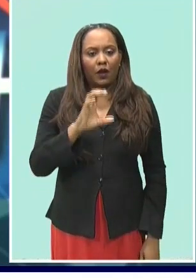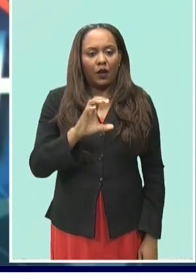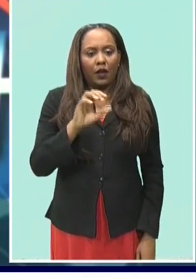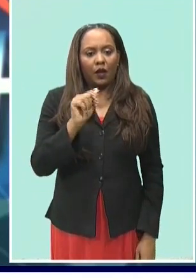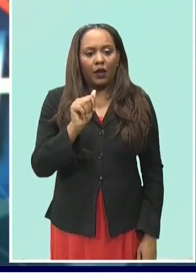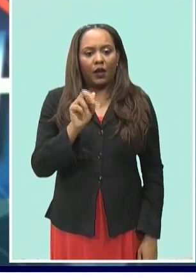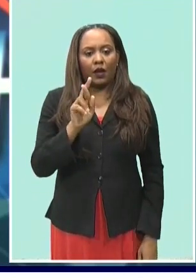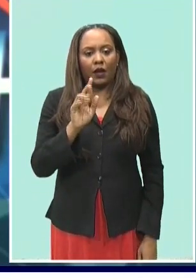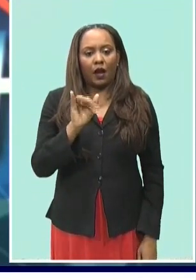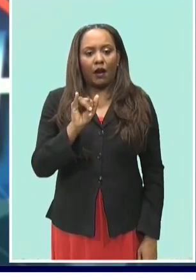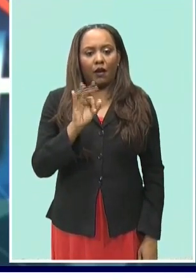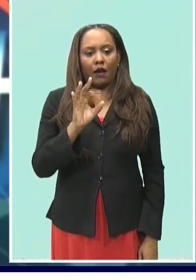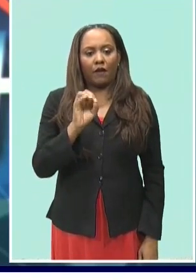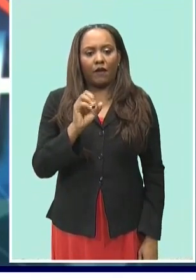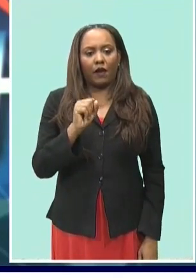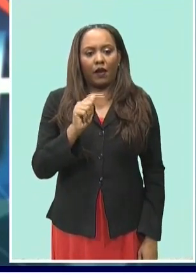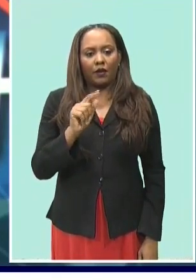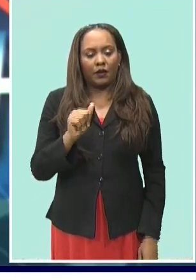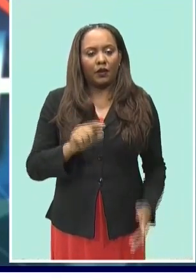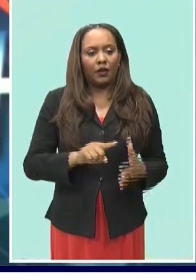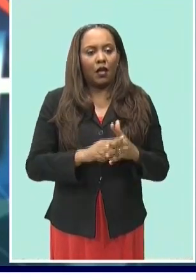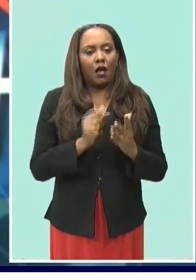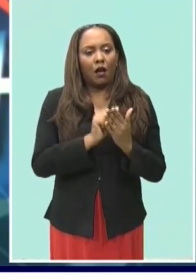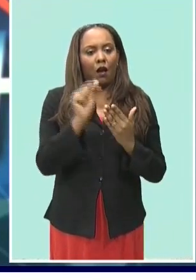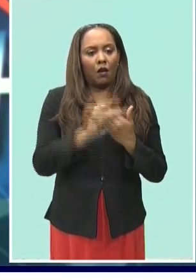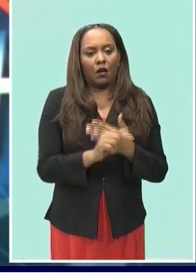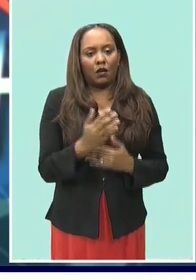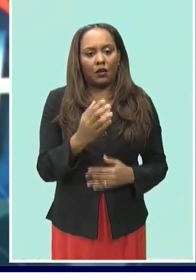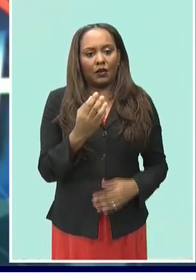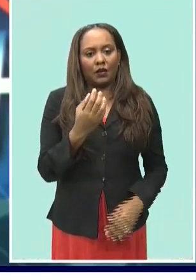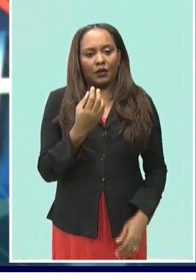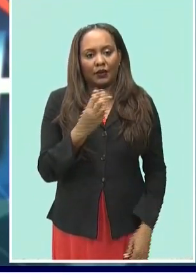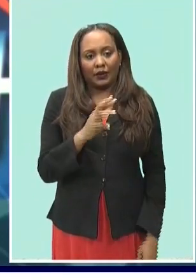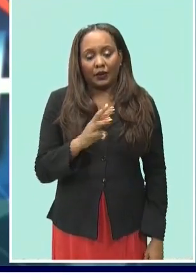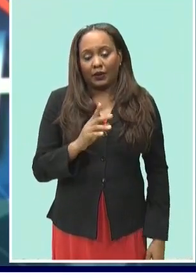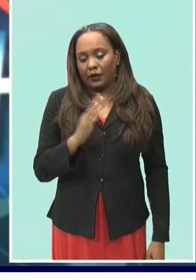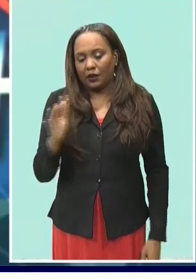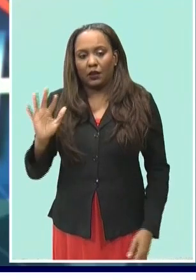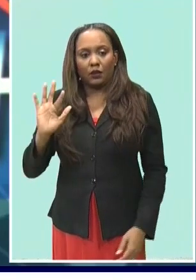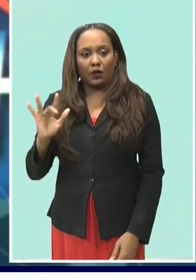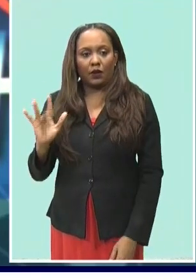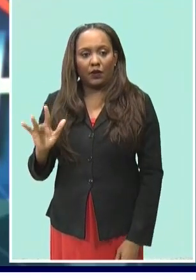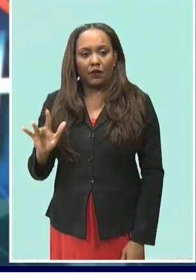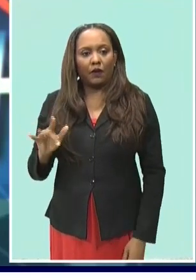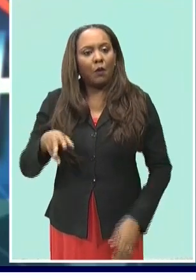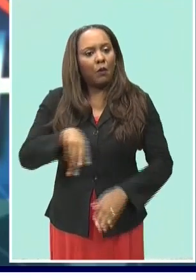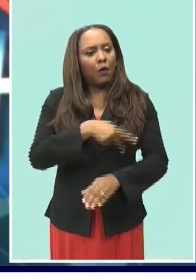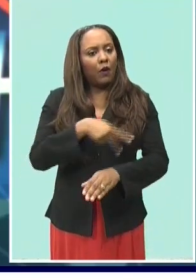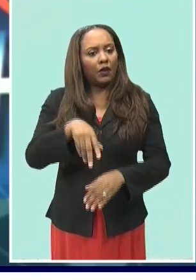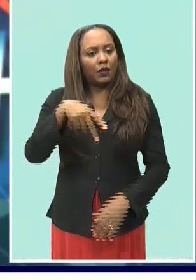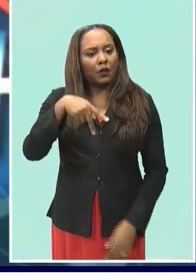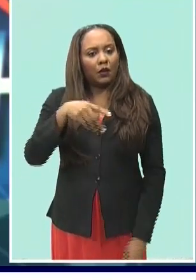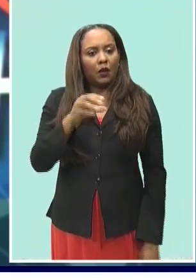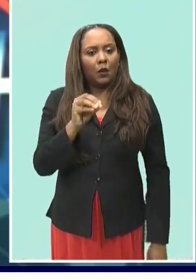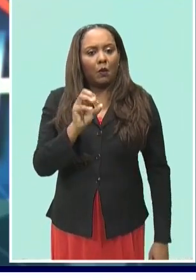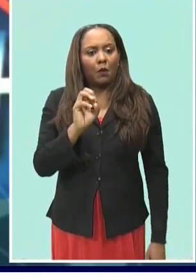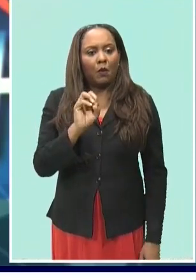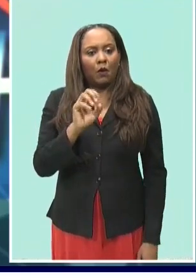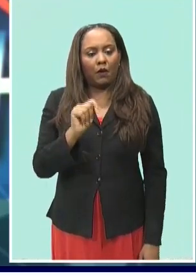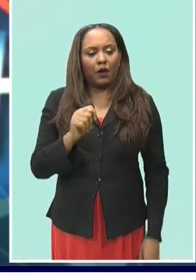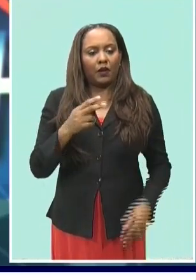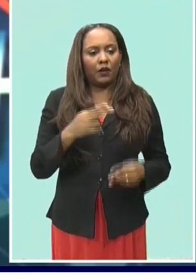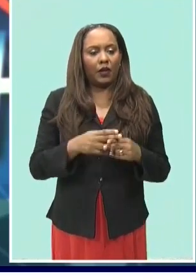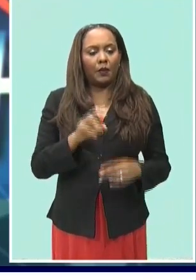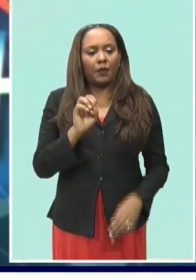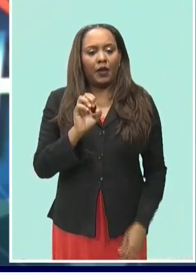event, which runs from August 16th to the 25th. Poet Laureate Esther Phillips is a member of the local contingent, which is expected to